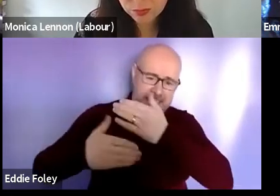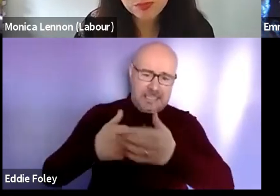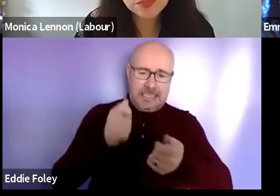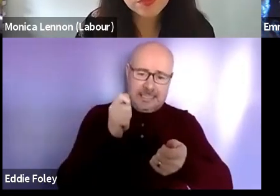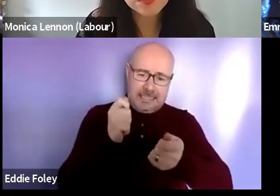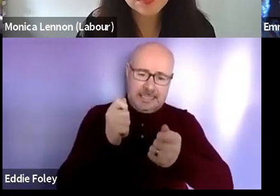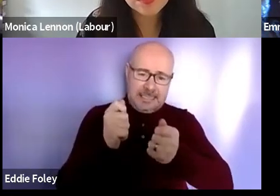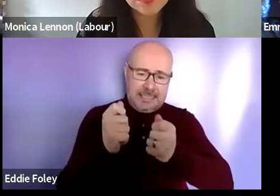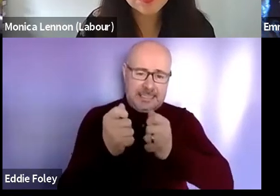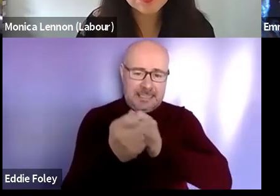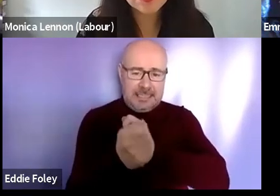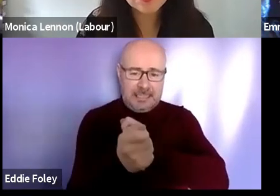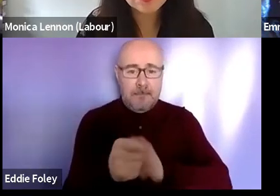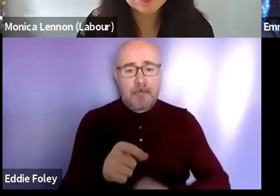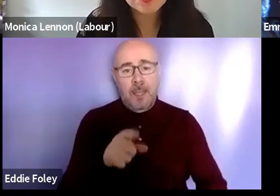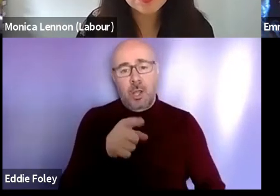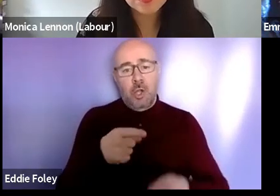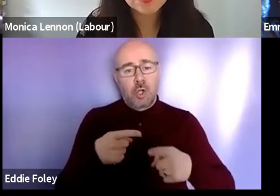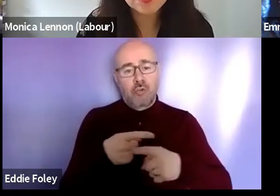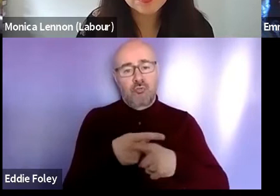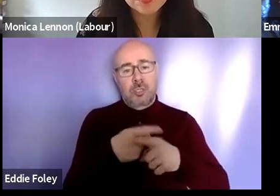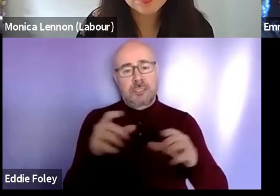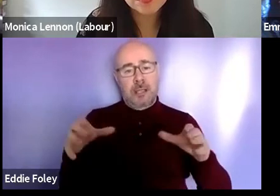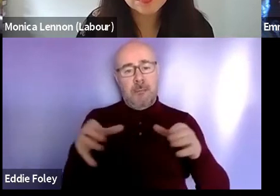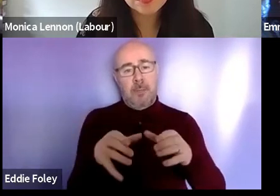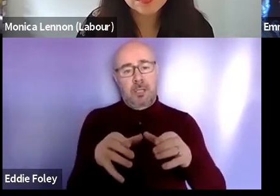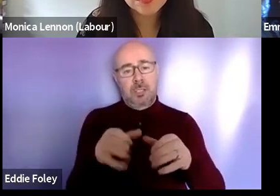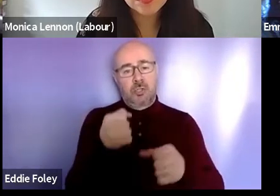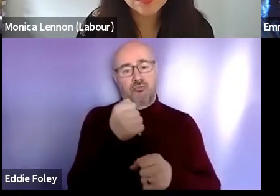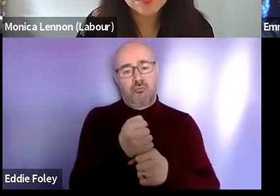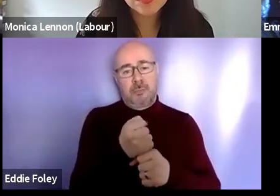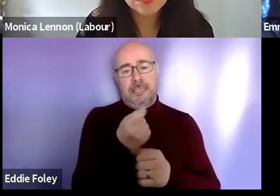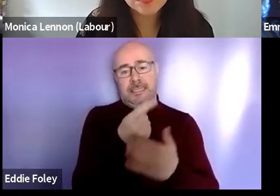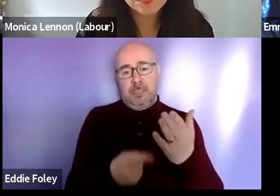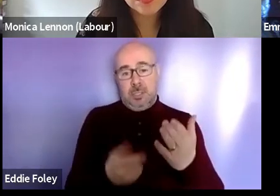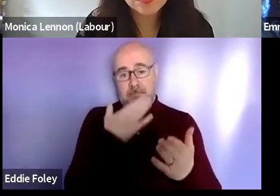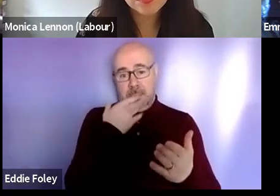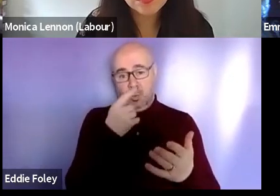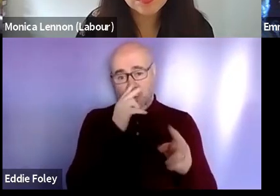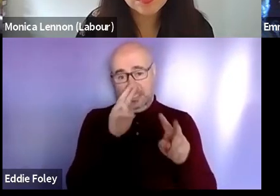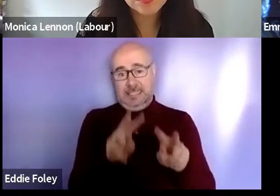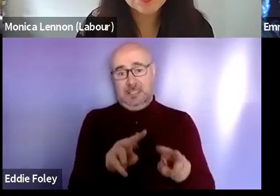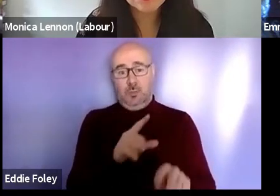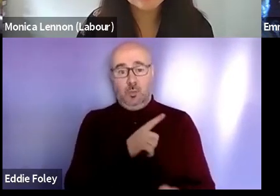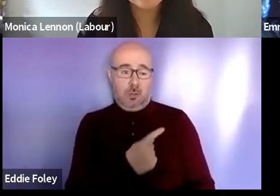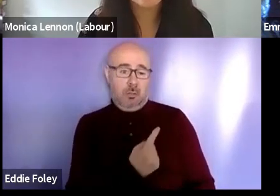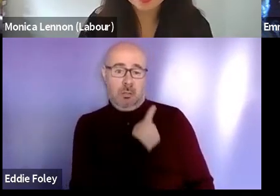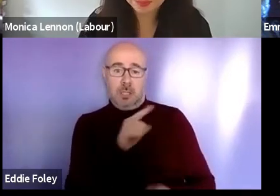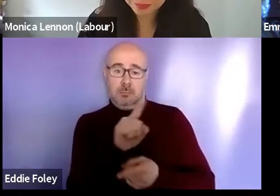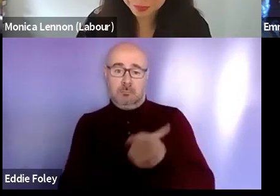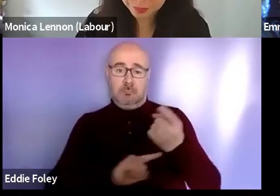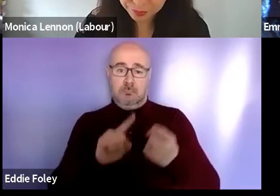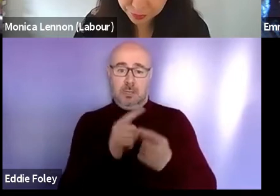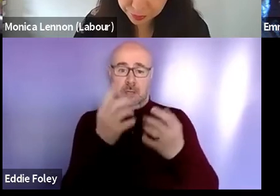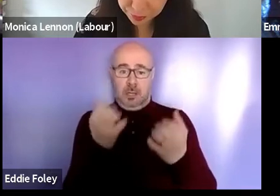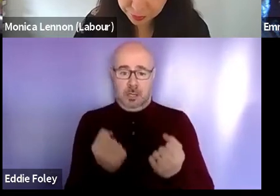to the cross-party group on disability, the last one. We looked at the whole issue of hate and